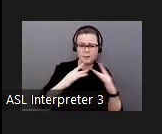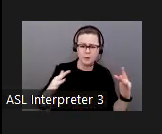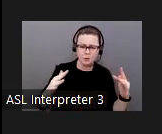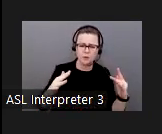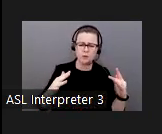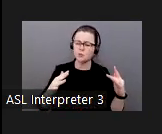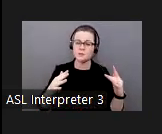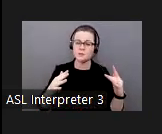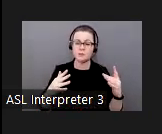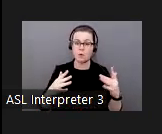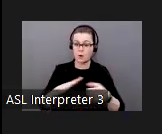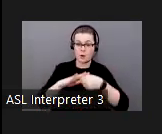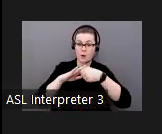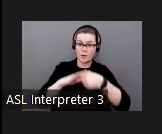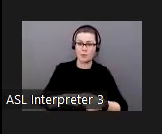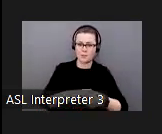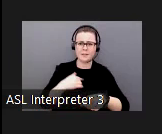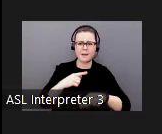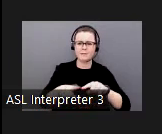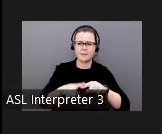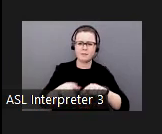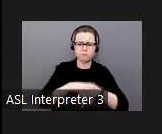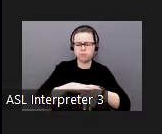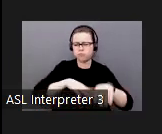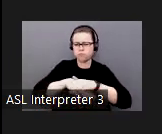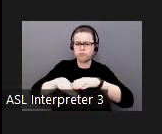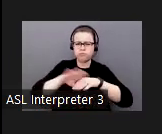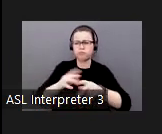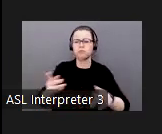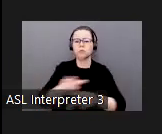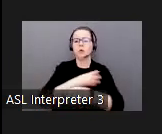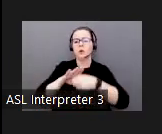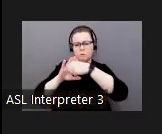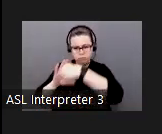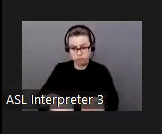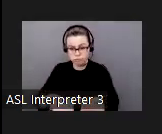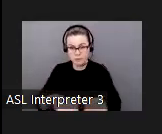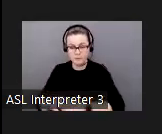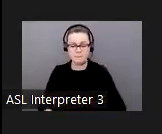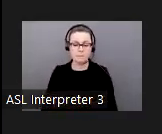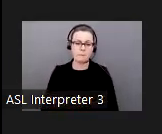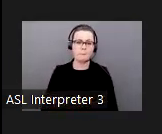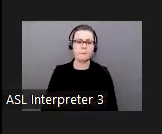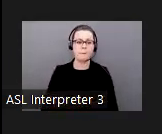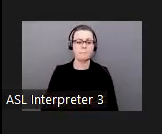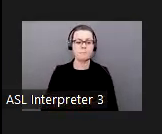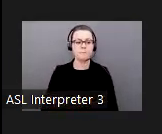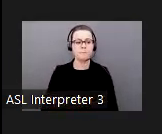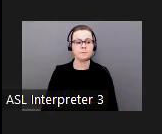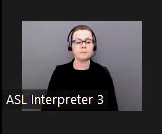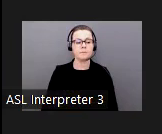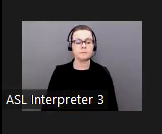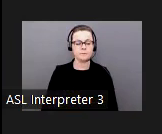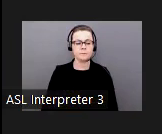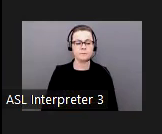of oppression that make you even more disadvantaged. I do want to talk about structural violence